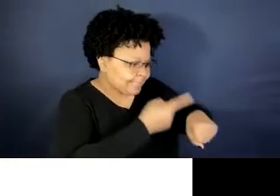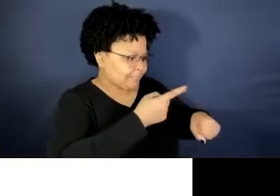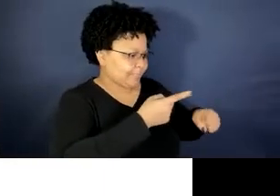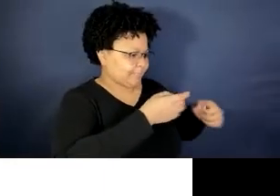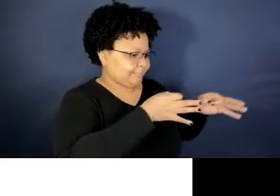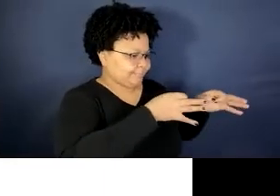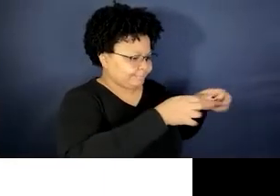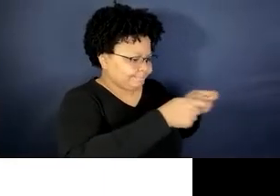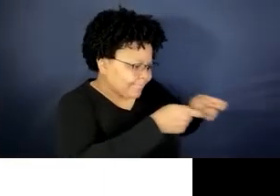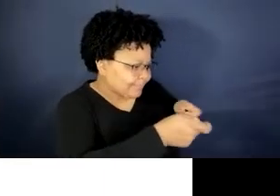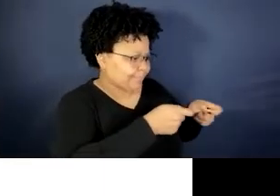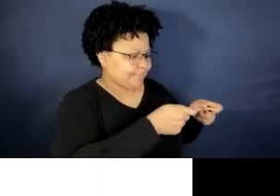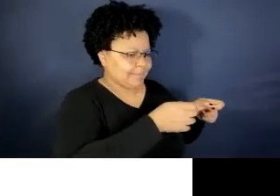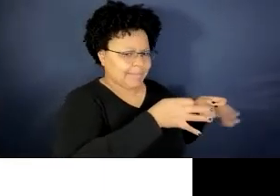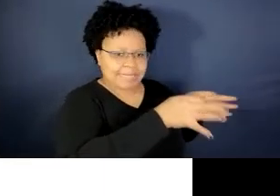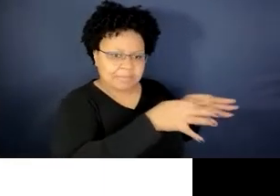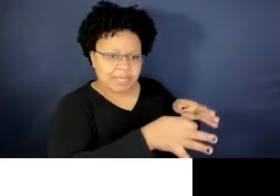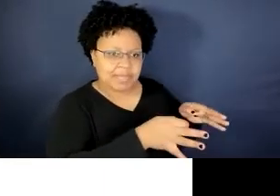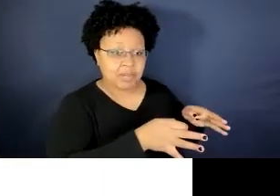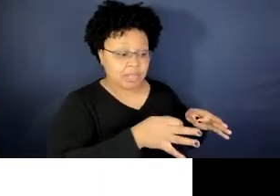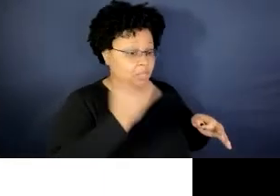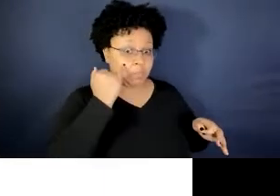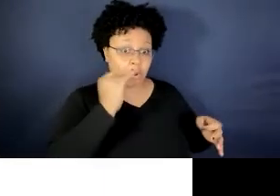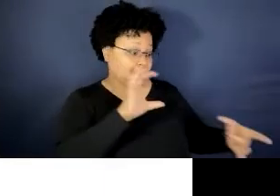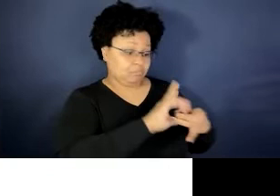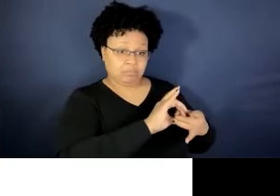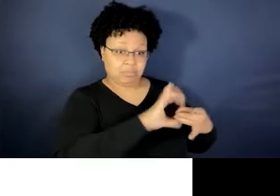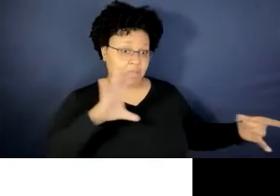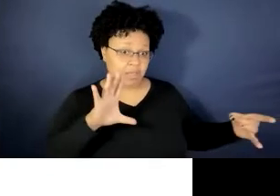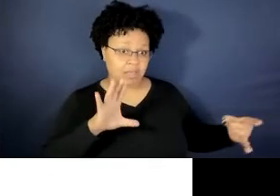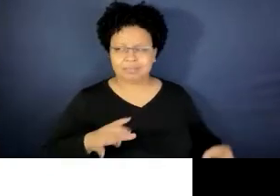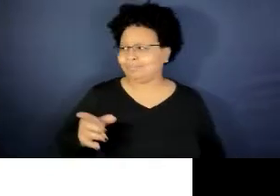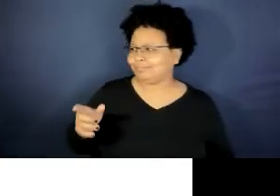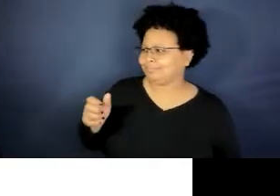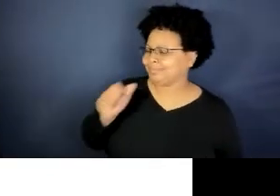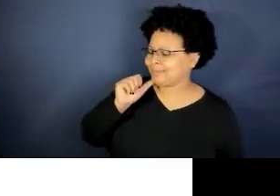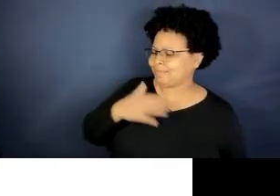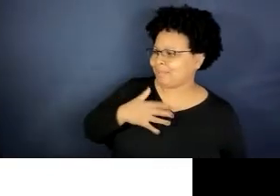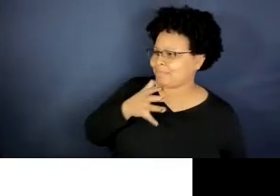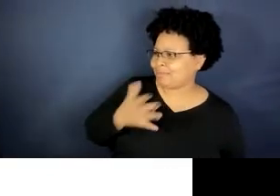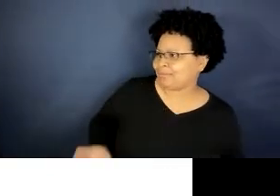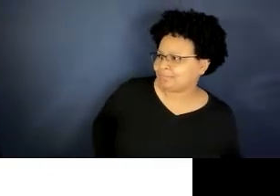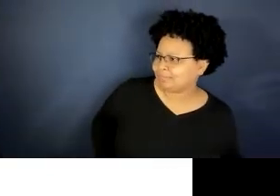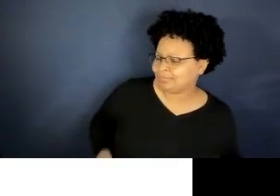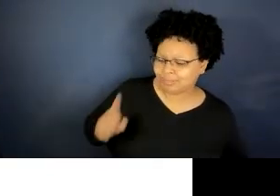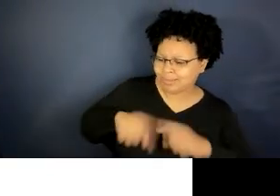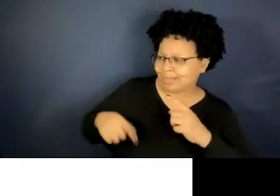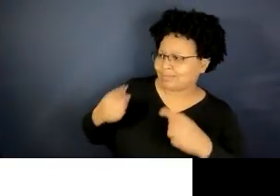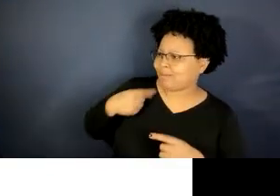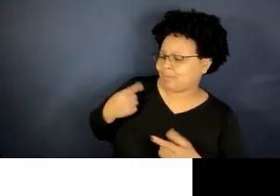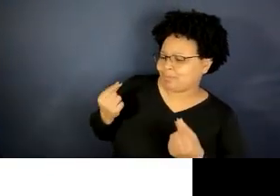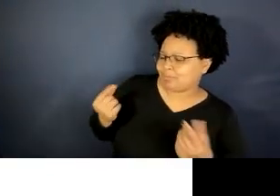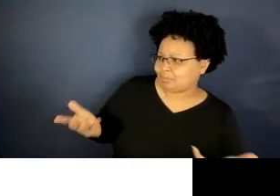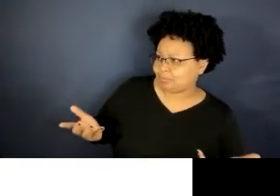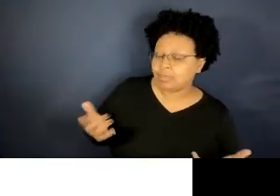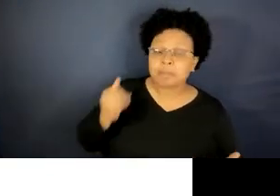you? You don't know me. You ain't my mama. You can't tell me what to do. But if there is a relationship, if there's a connection, you can